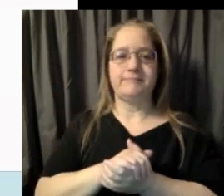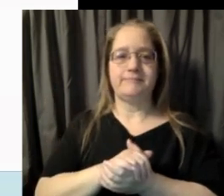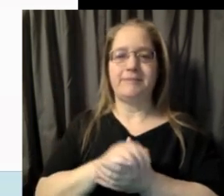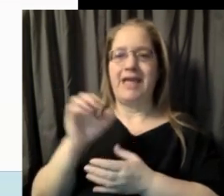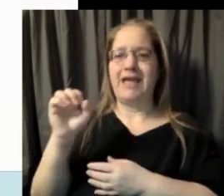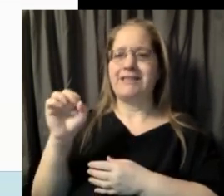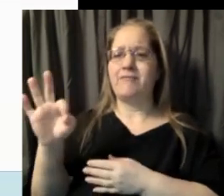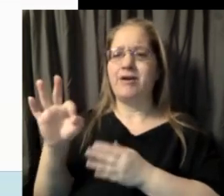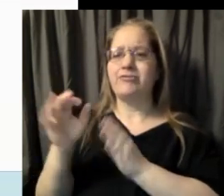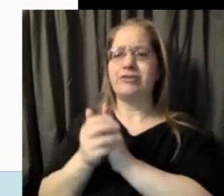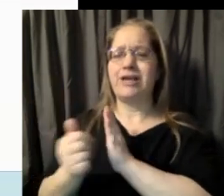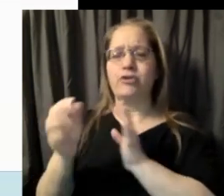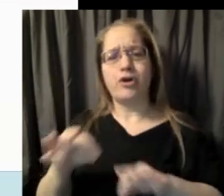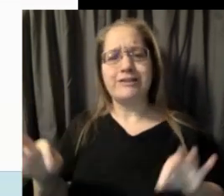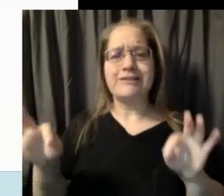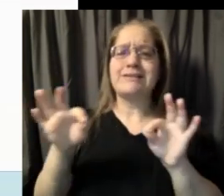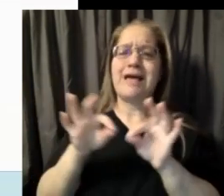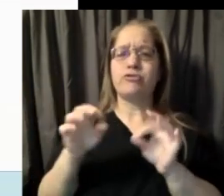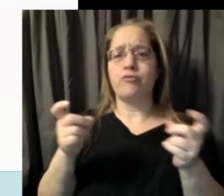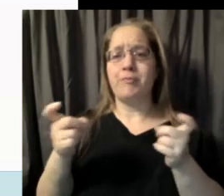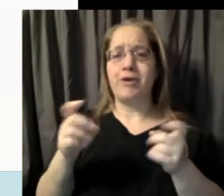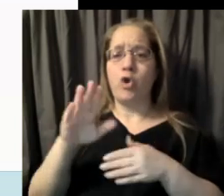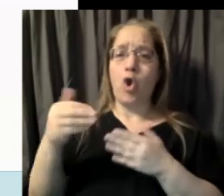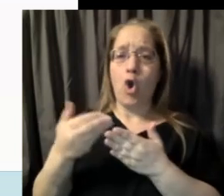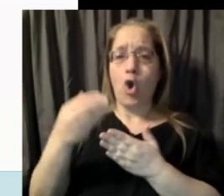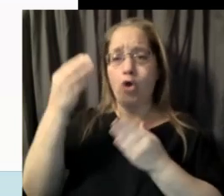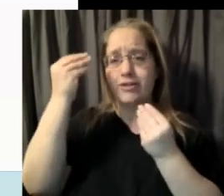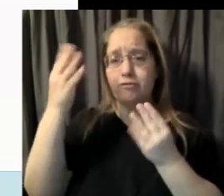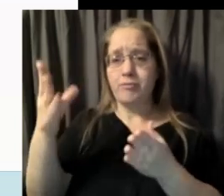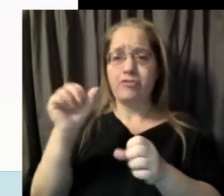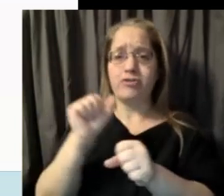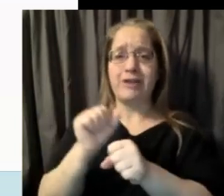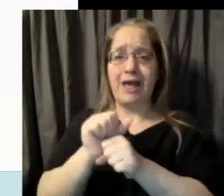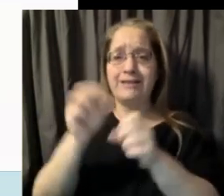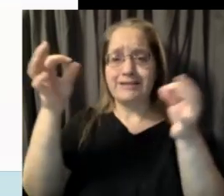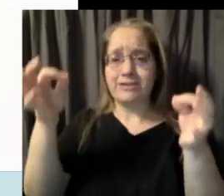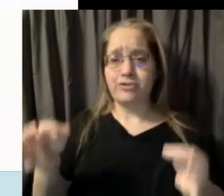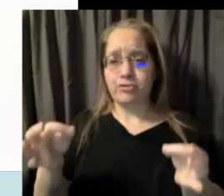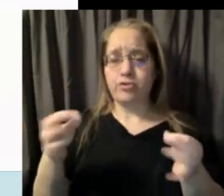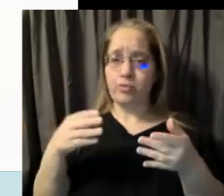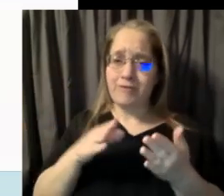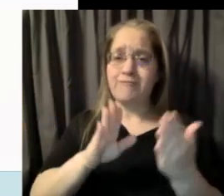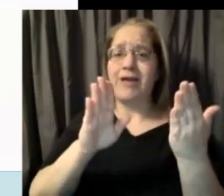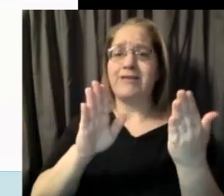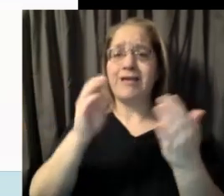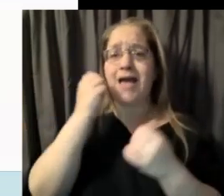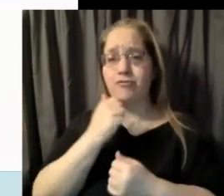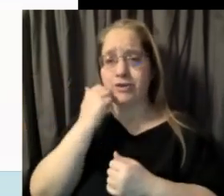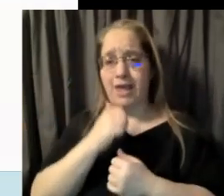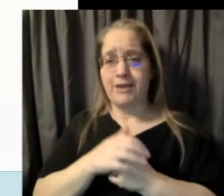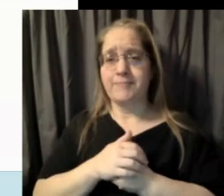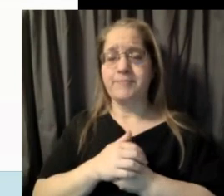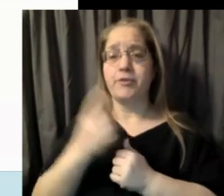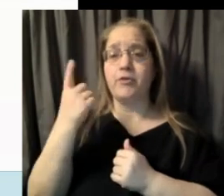Executive function skills are essential for managing all the information, tasks, and decisions we face every day.